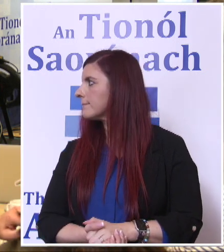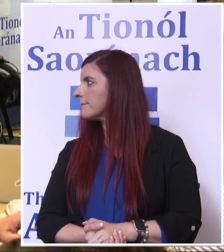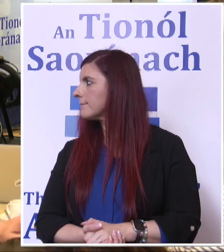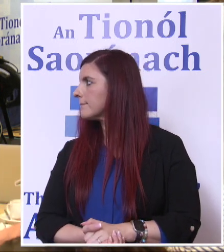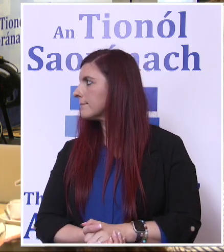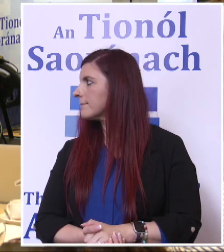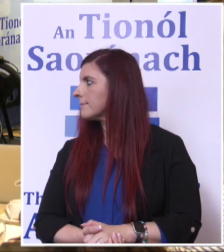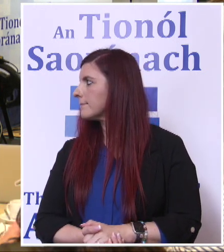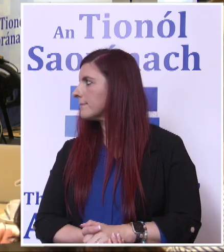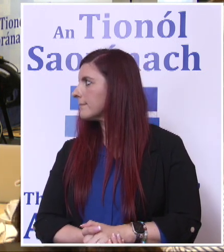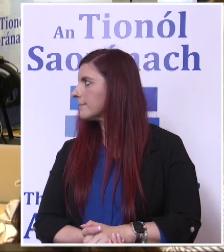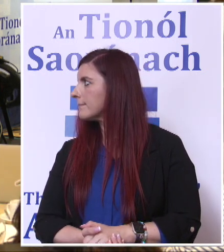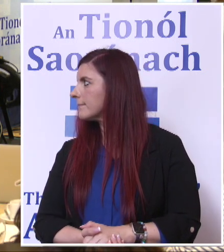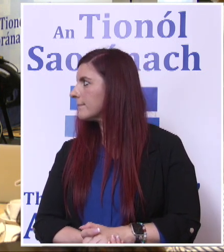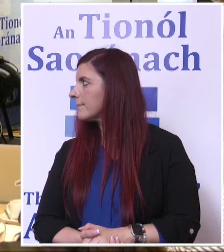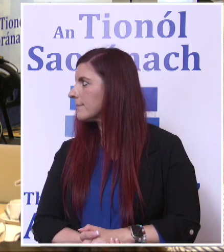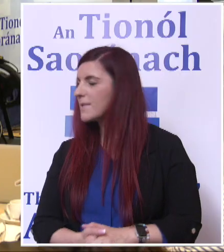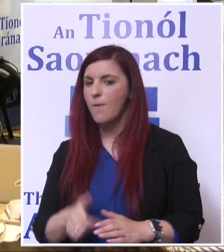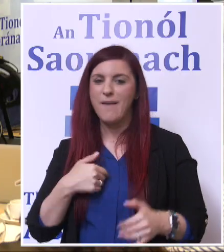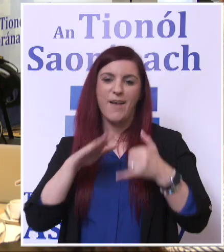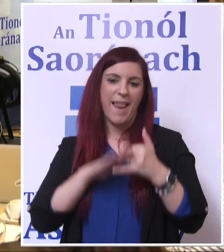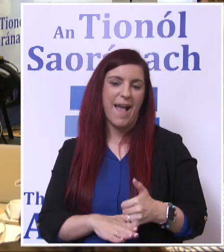Thanks. I'm going last because I'm the nerd who did the slideshow.